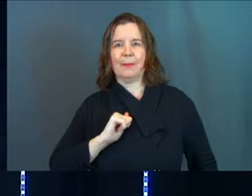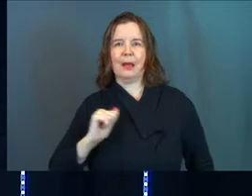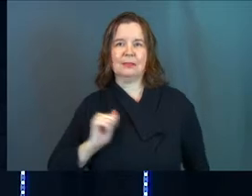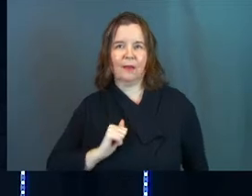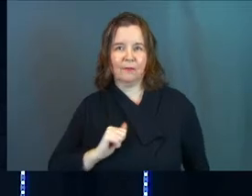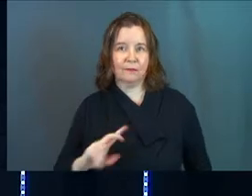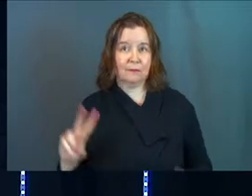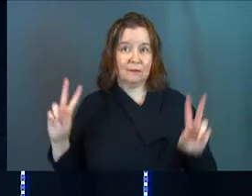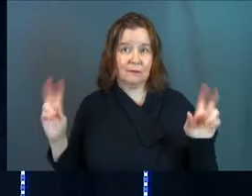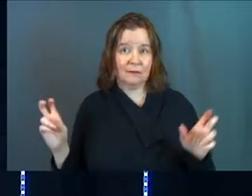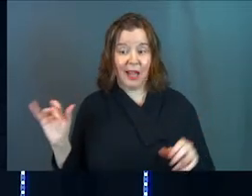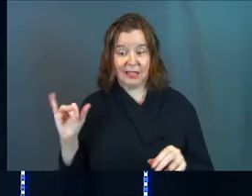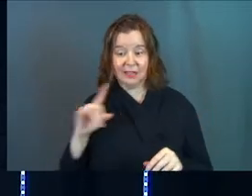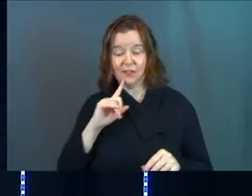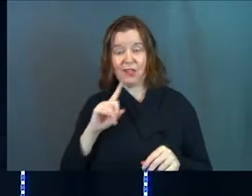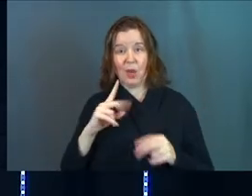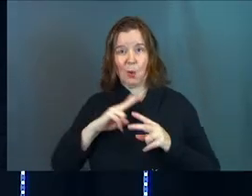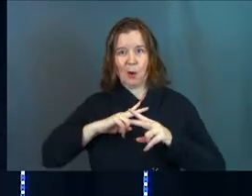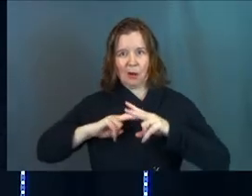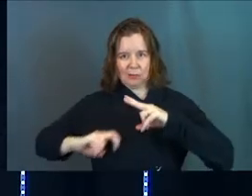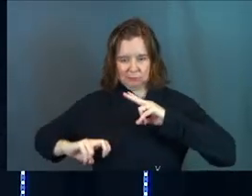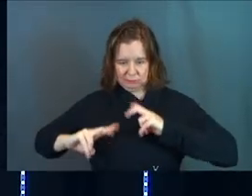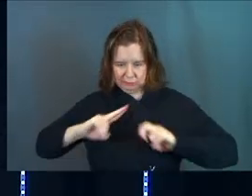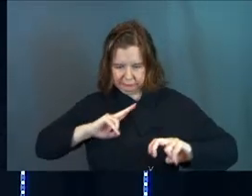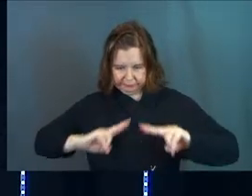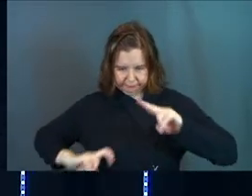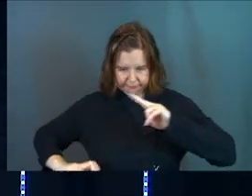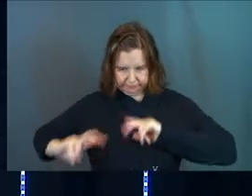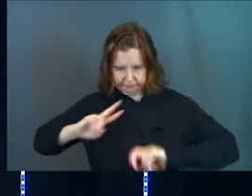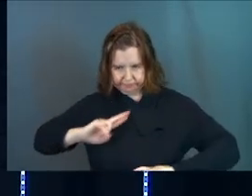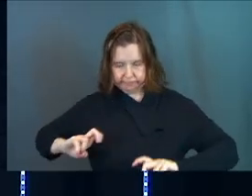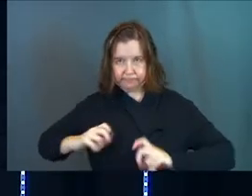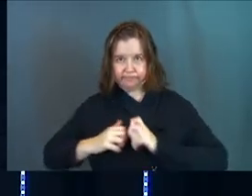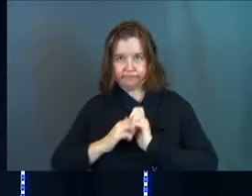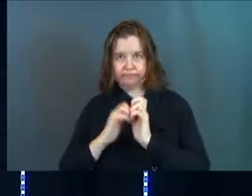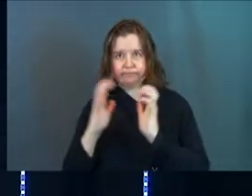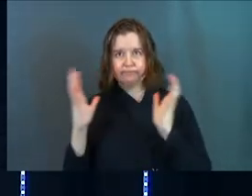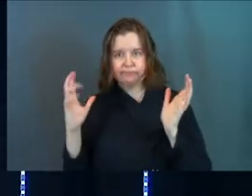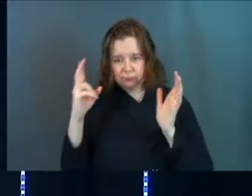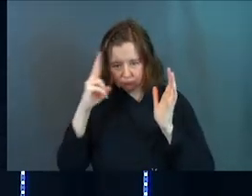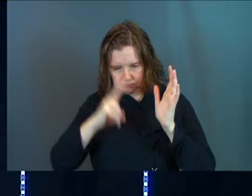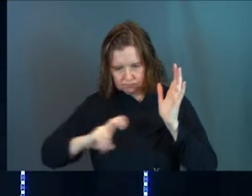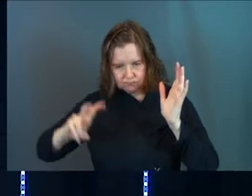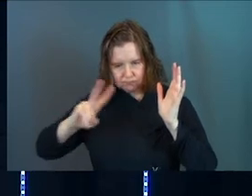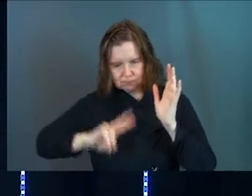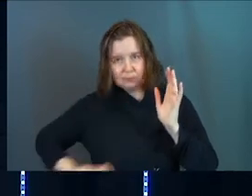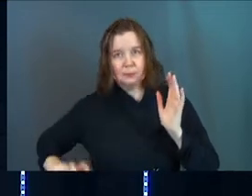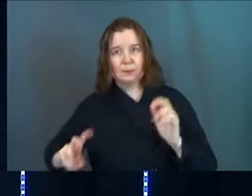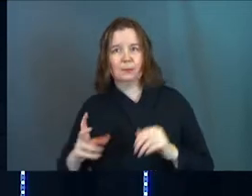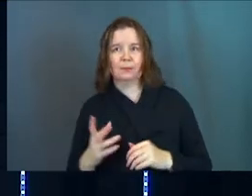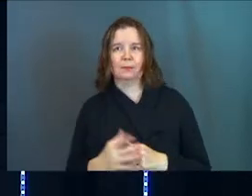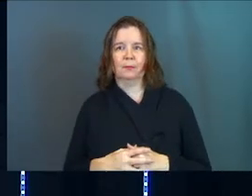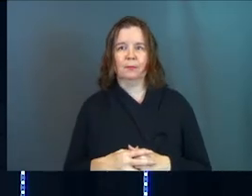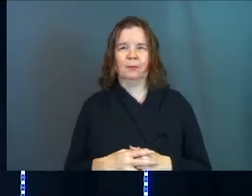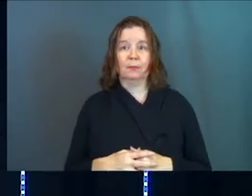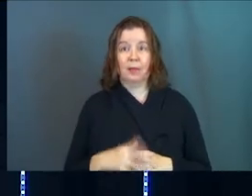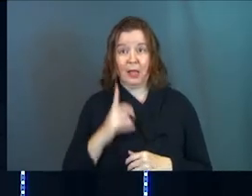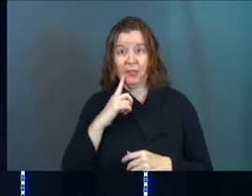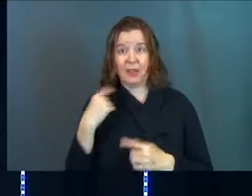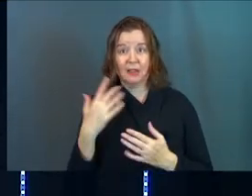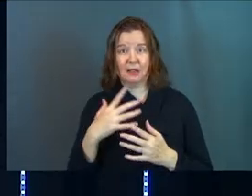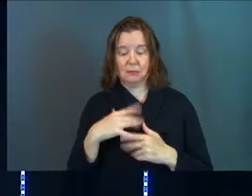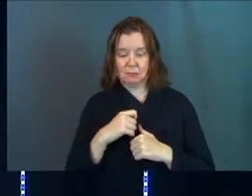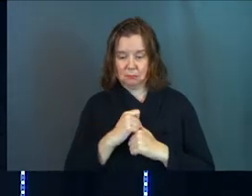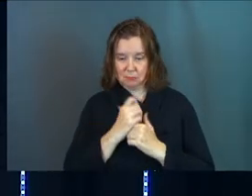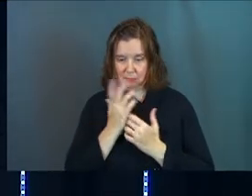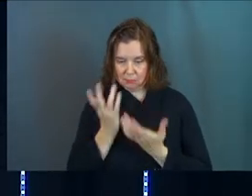myself. As if they were peeling the layers of the onion back and back and back. And do you eventually peel